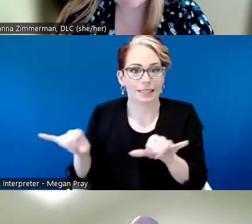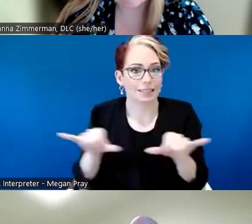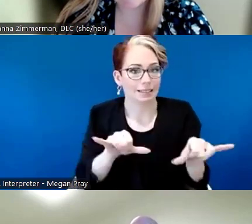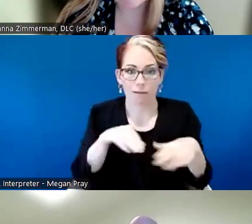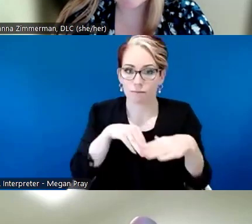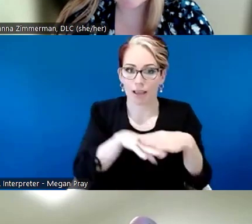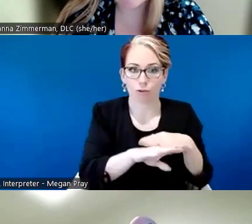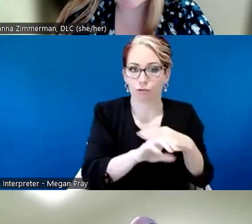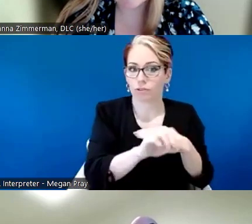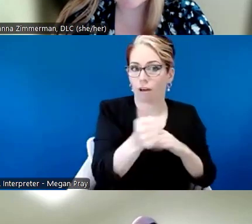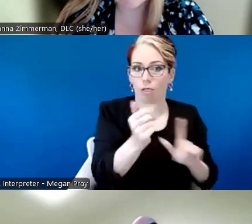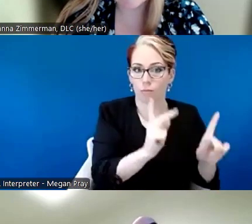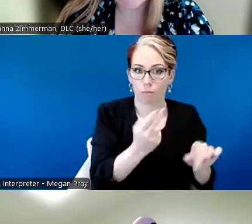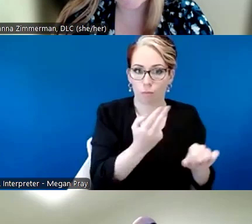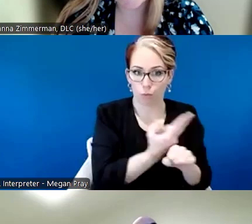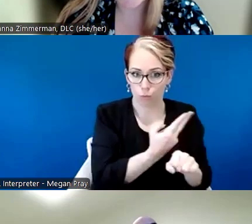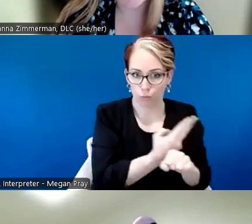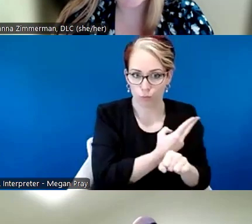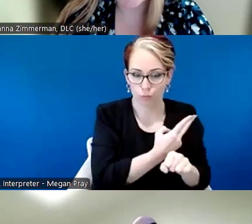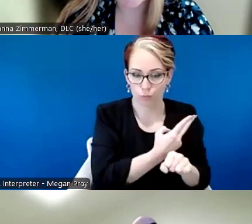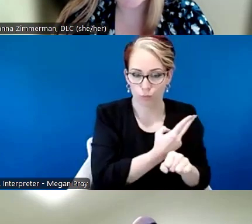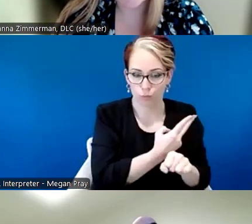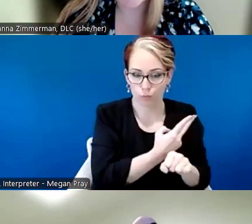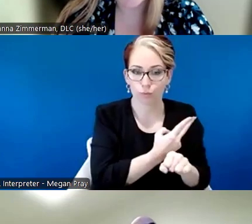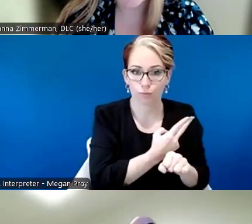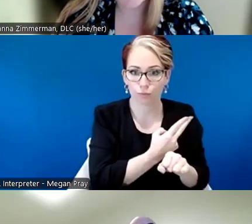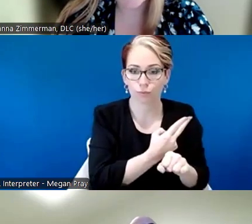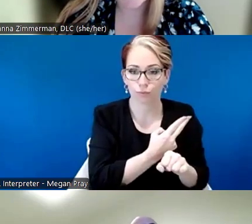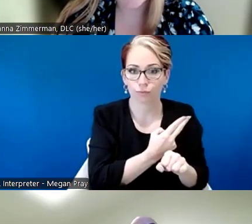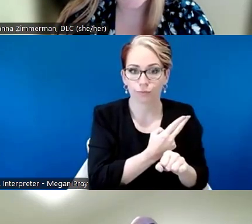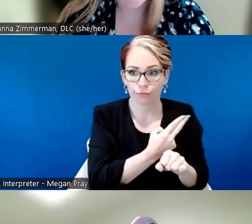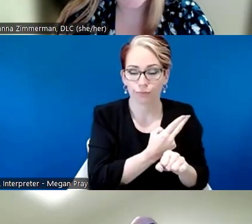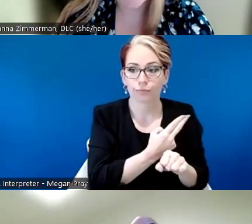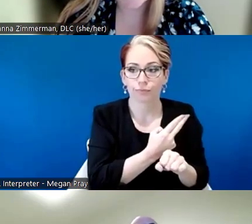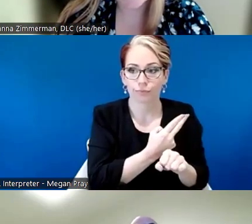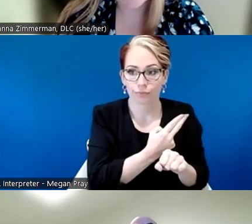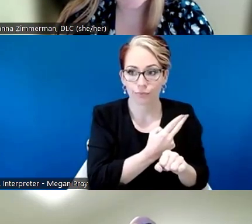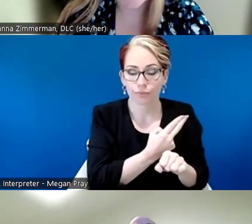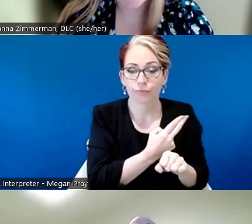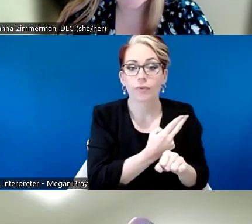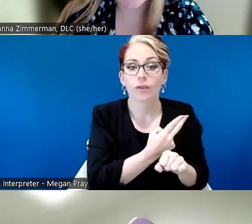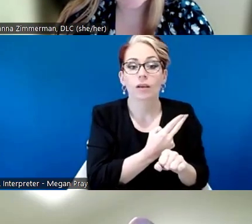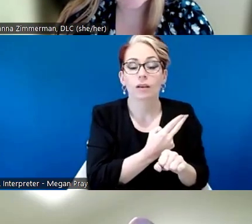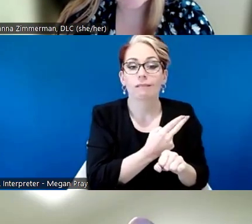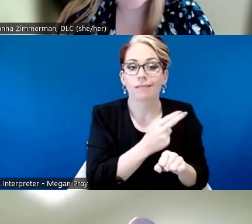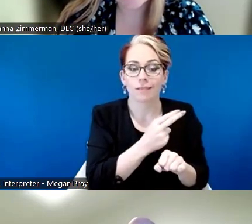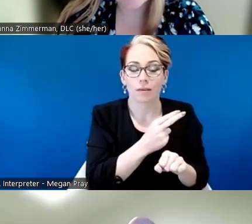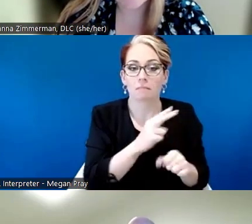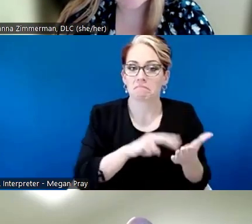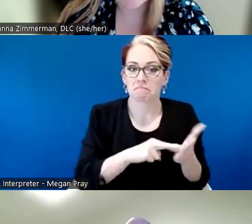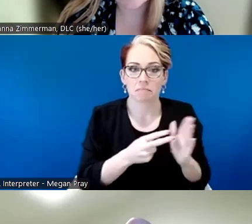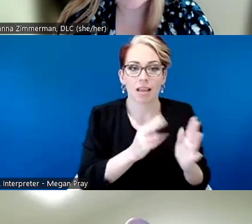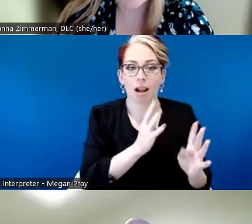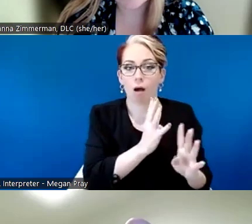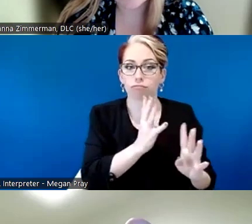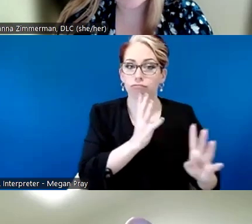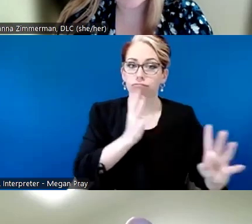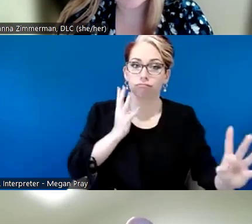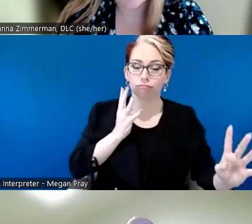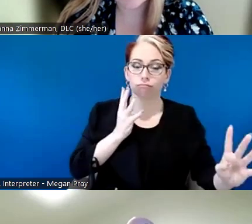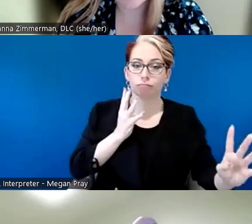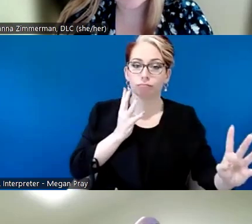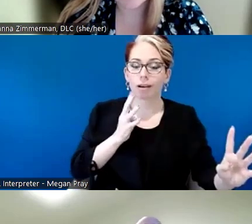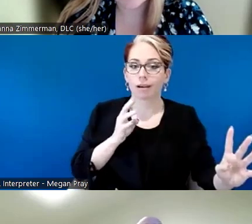others use, is the path of travel to the accessible entrance about the